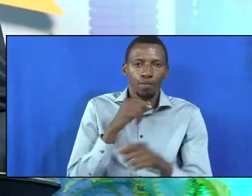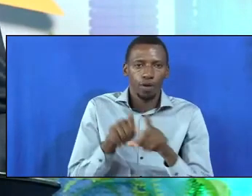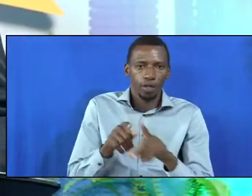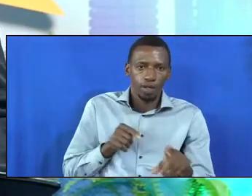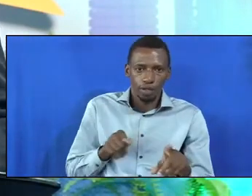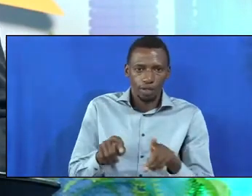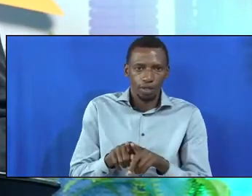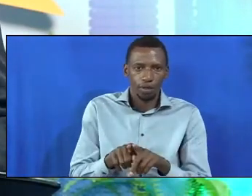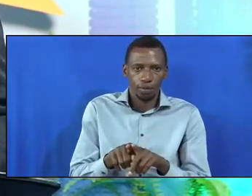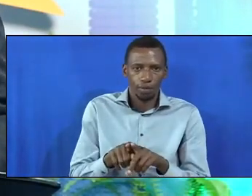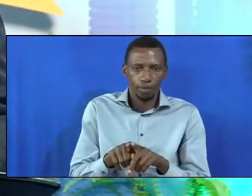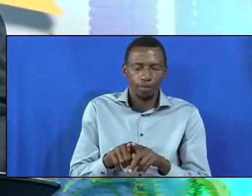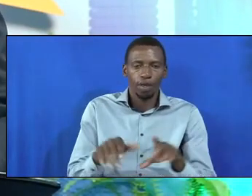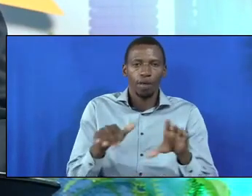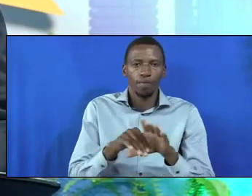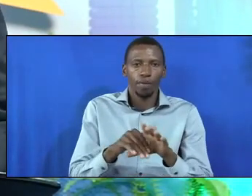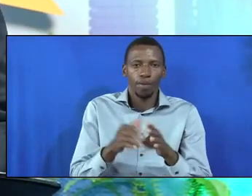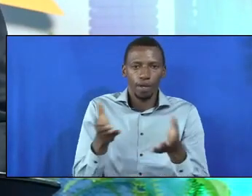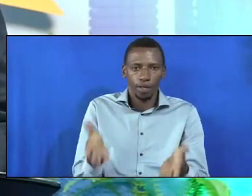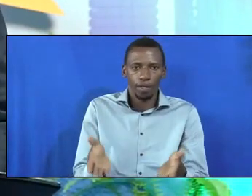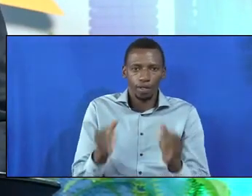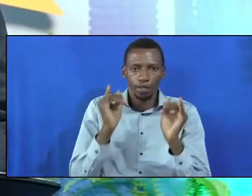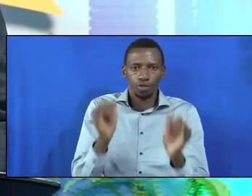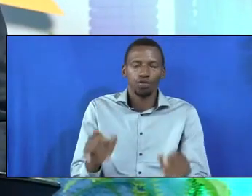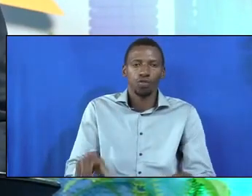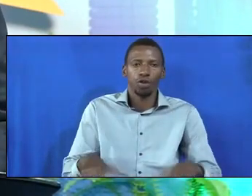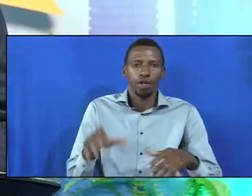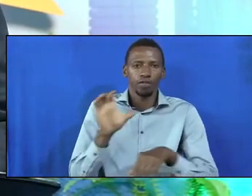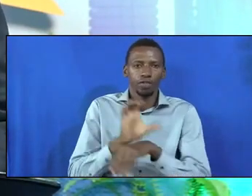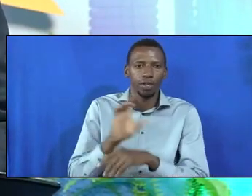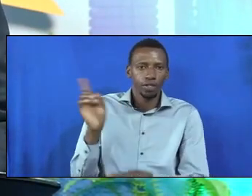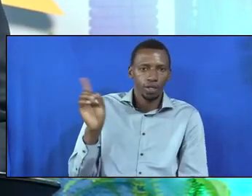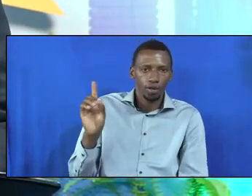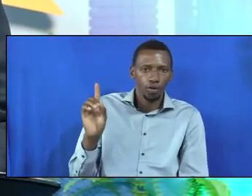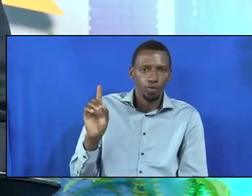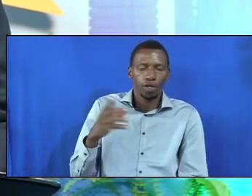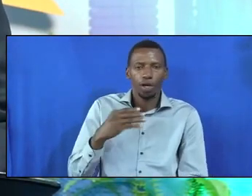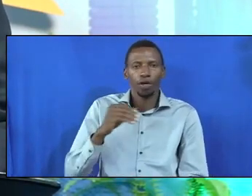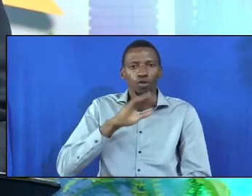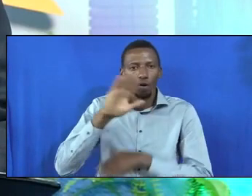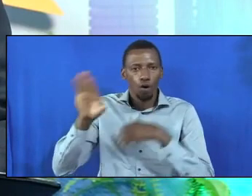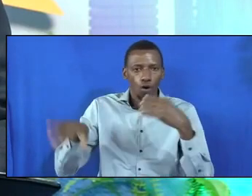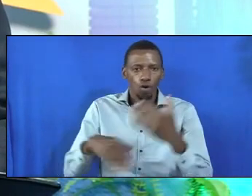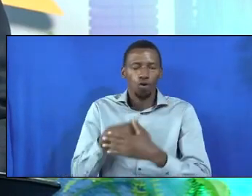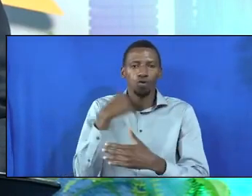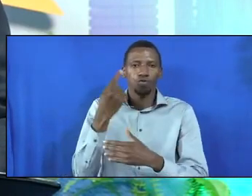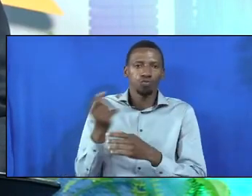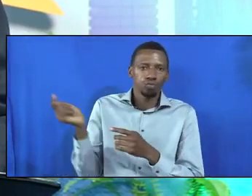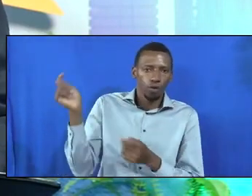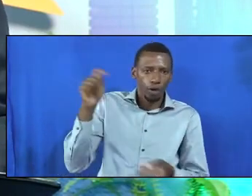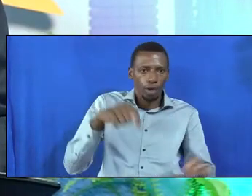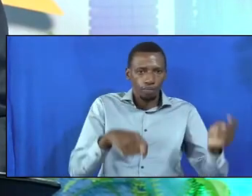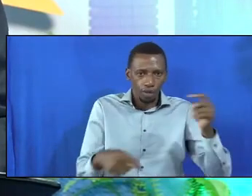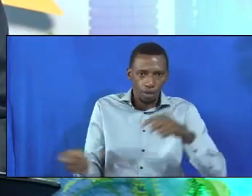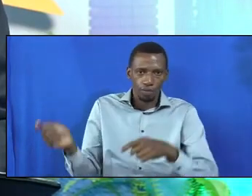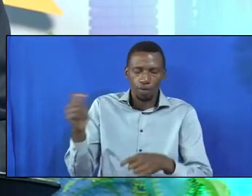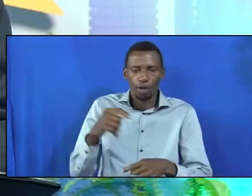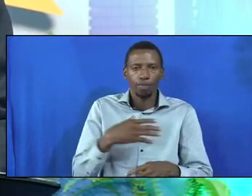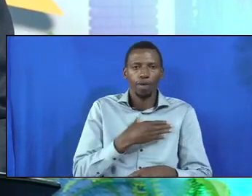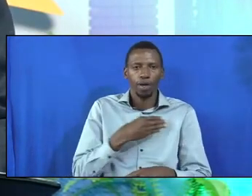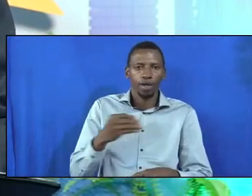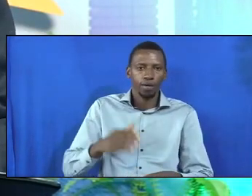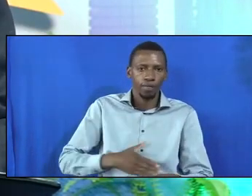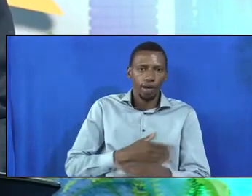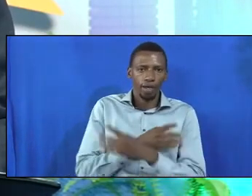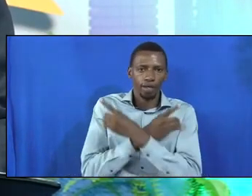members of this New Life Church, Nairobi, all in attendance, and my dear viewers